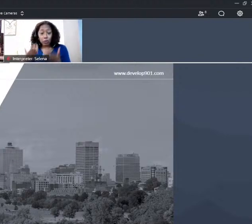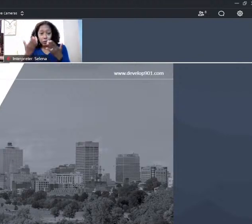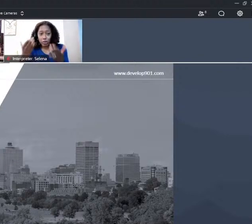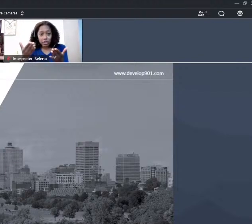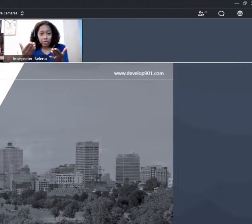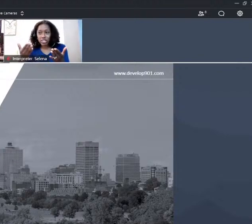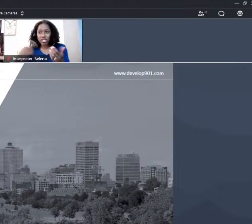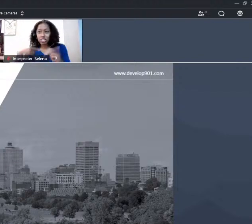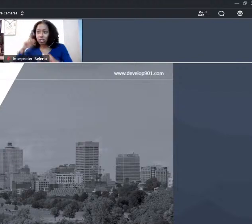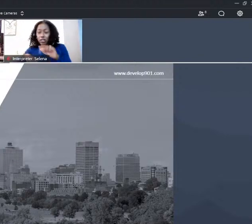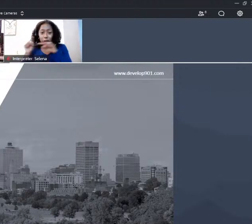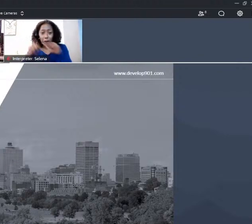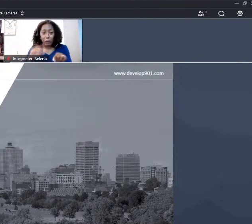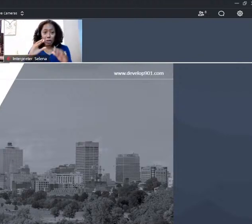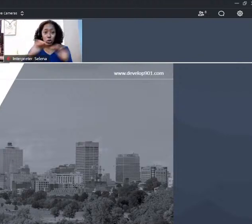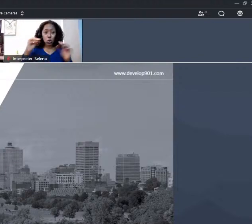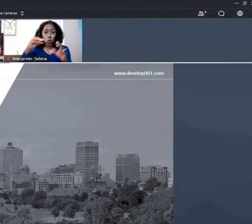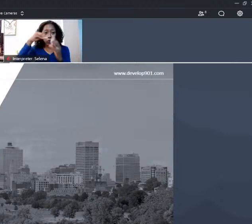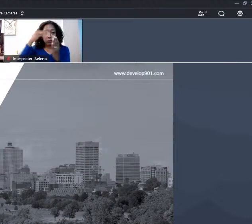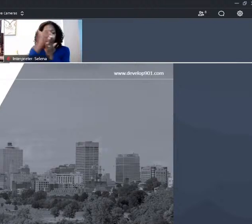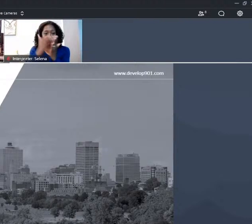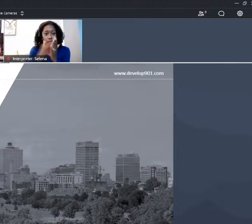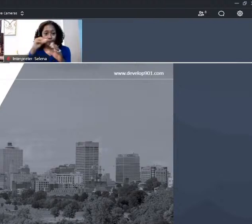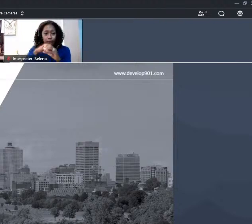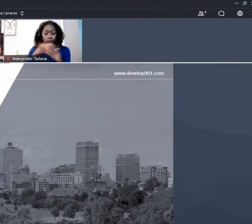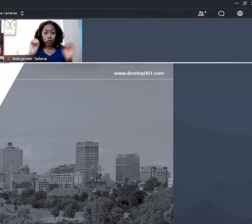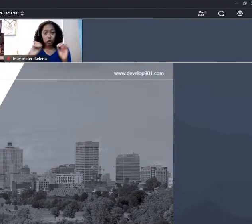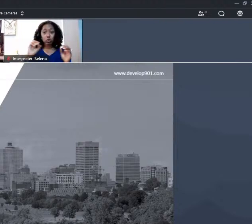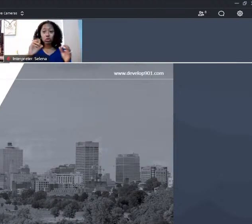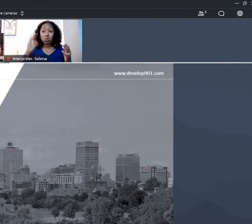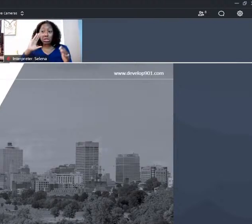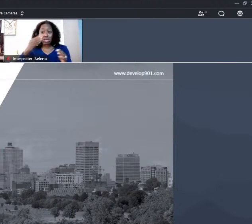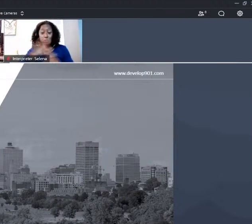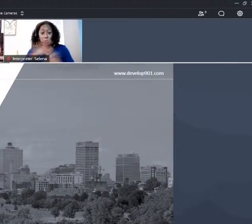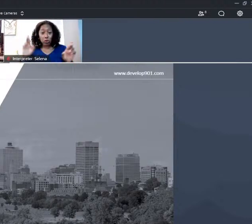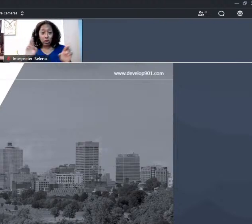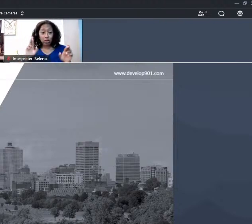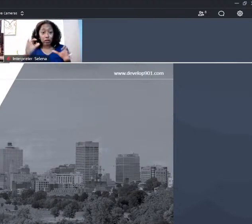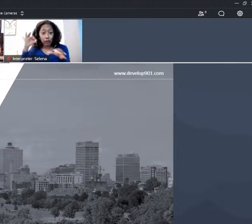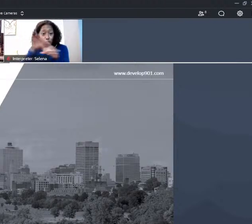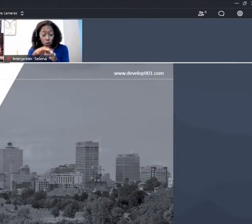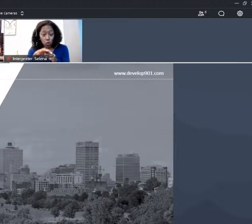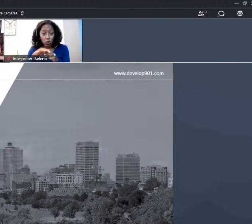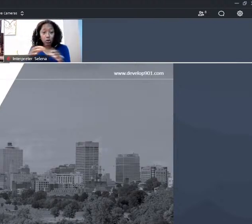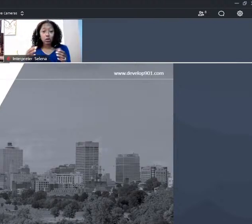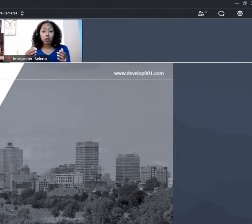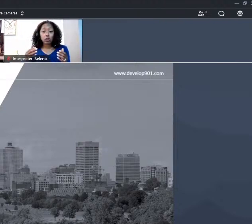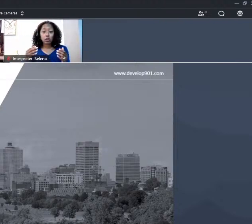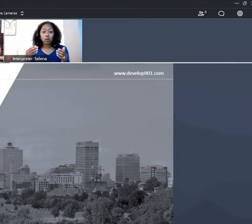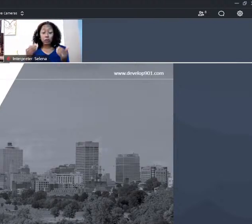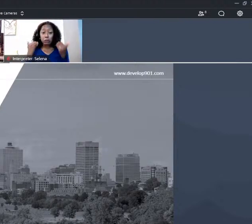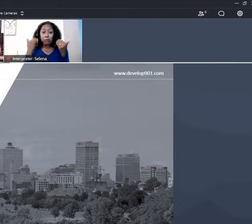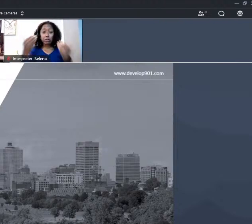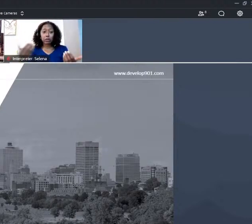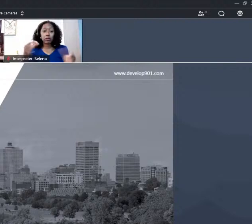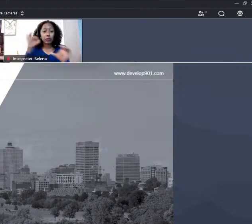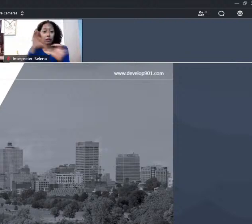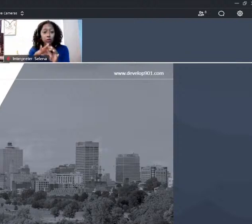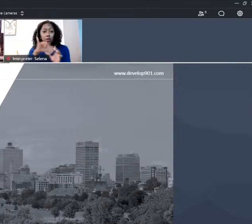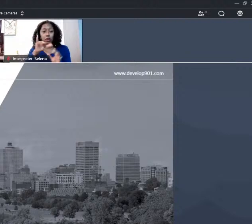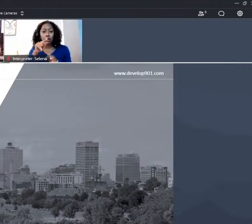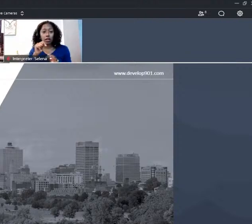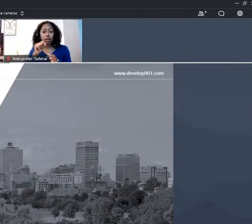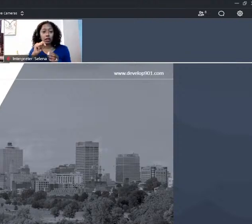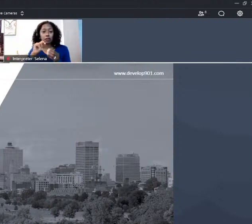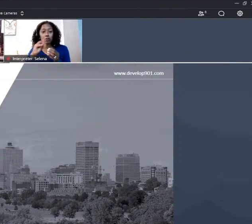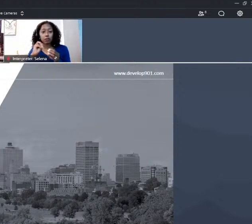I assume you're ready to vote. Again, moved by Canale, seconded by Johnson. Please cast your votes on item